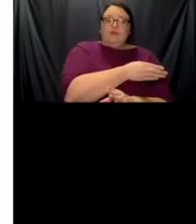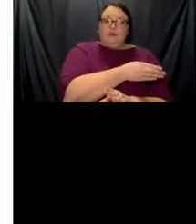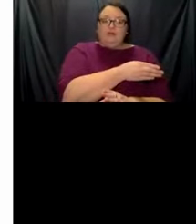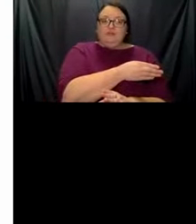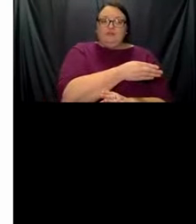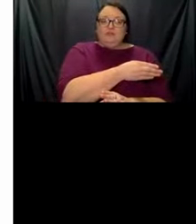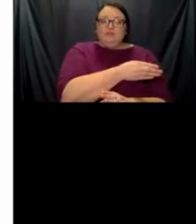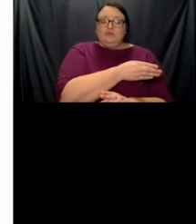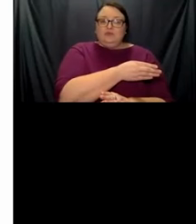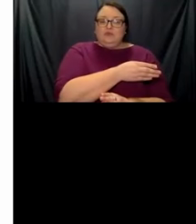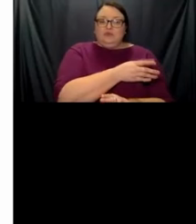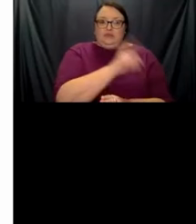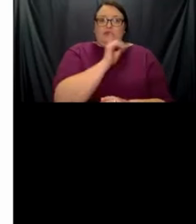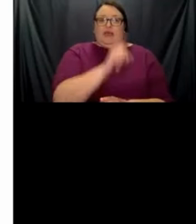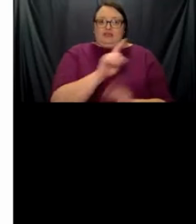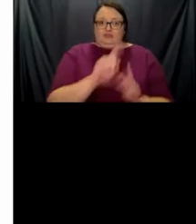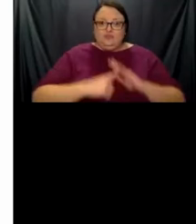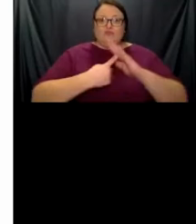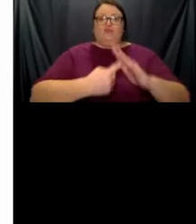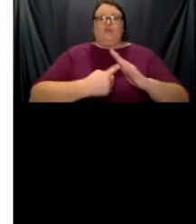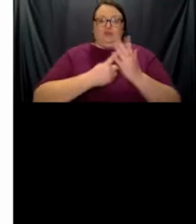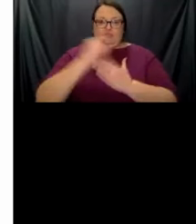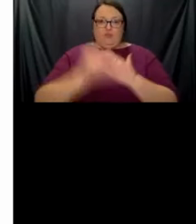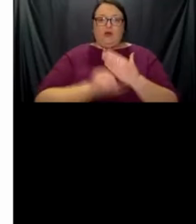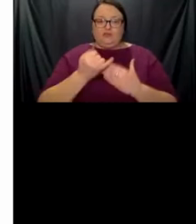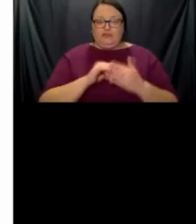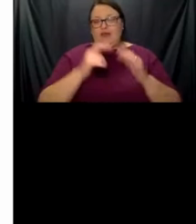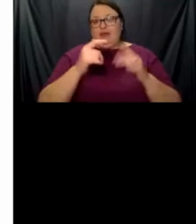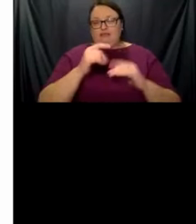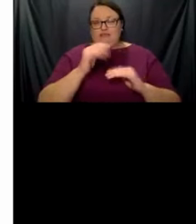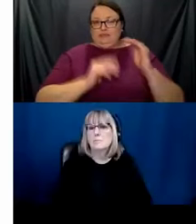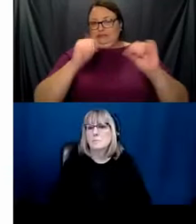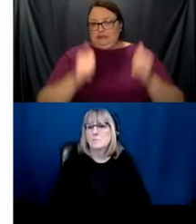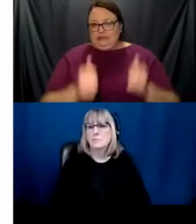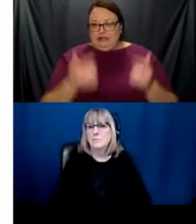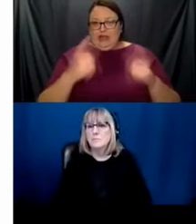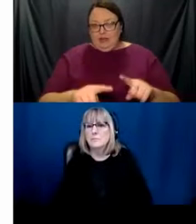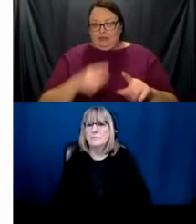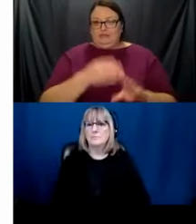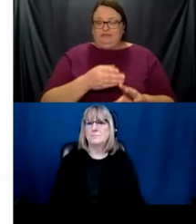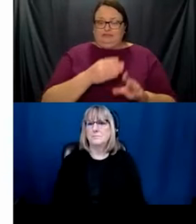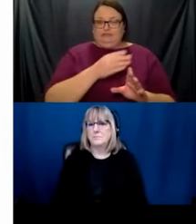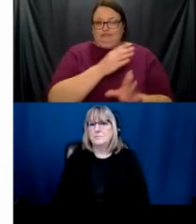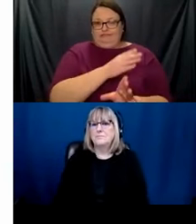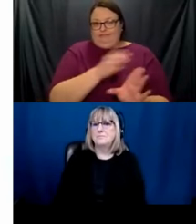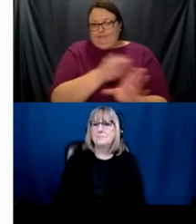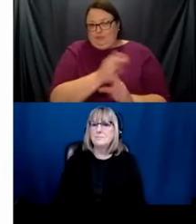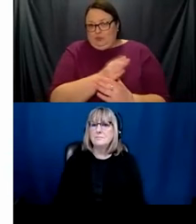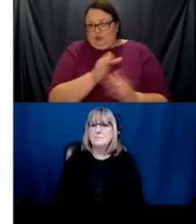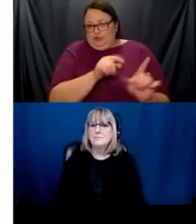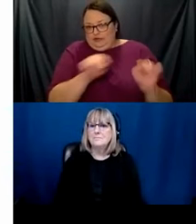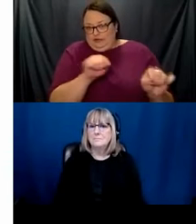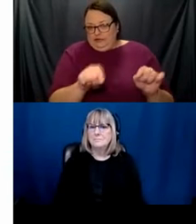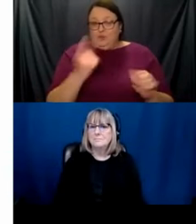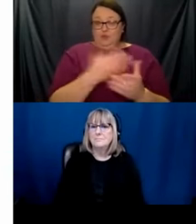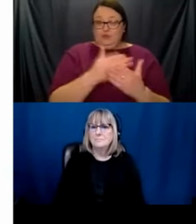no actually no starting habían the project. So no habíamos descubierto one of the al things this principio building del does, among other proyecto.